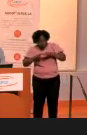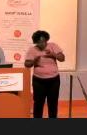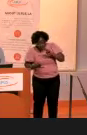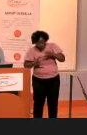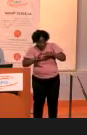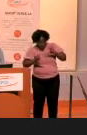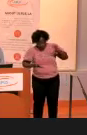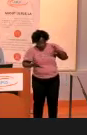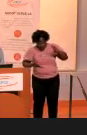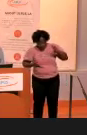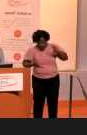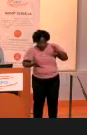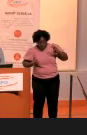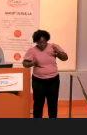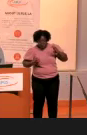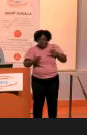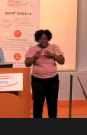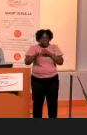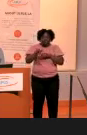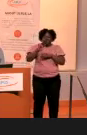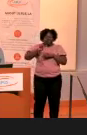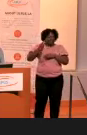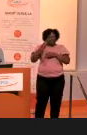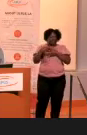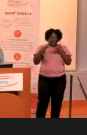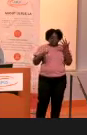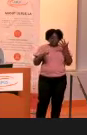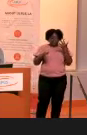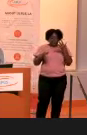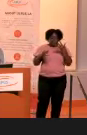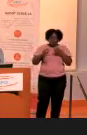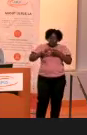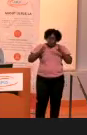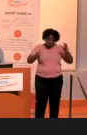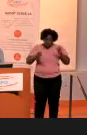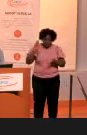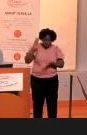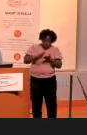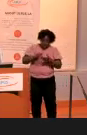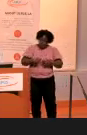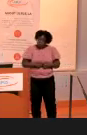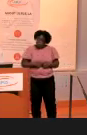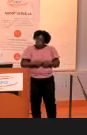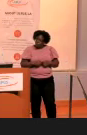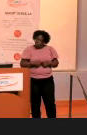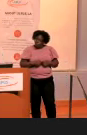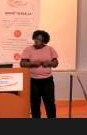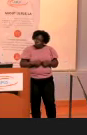quicker, are going to be your first choice as opposed to thinking about belimumab.